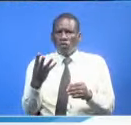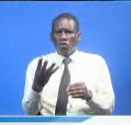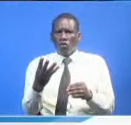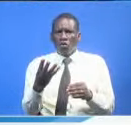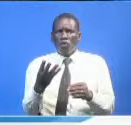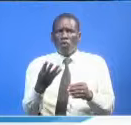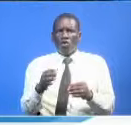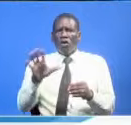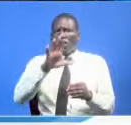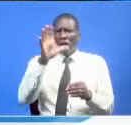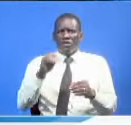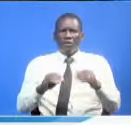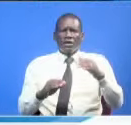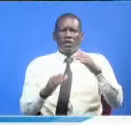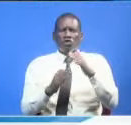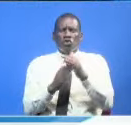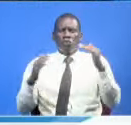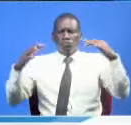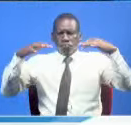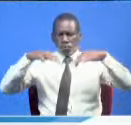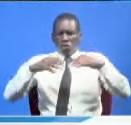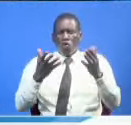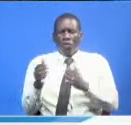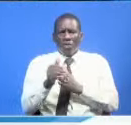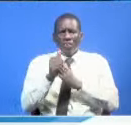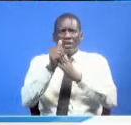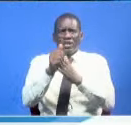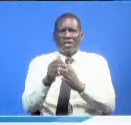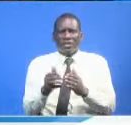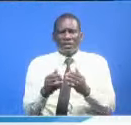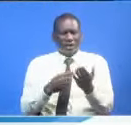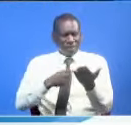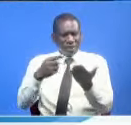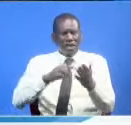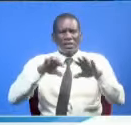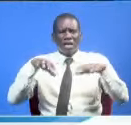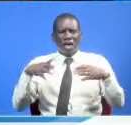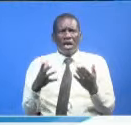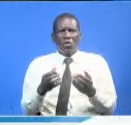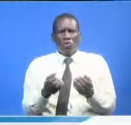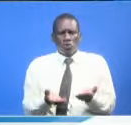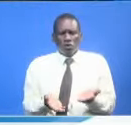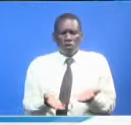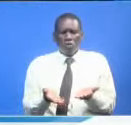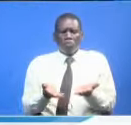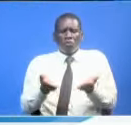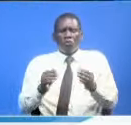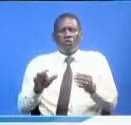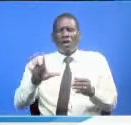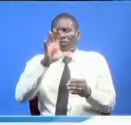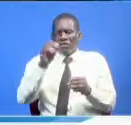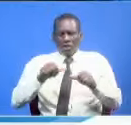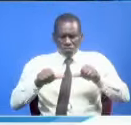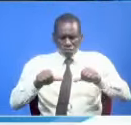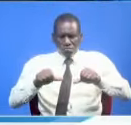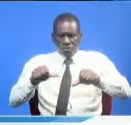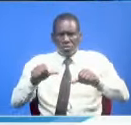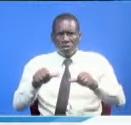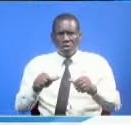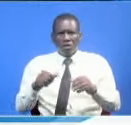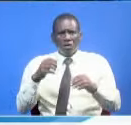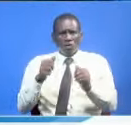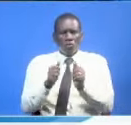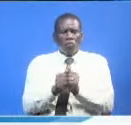the Africa CEO Forum, where the leaders are deliberating on how to bolster Africa's resilience amidst